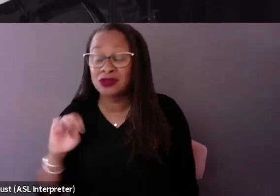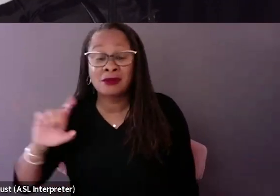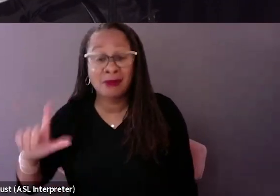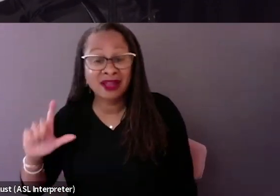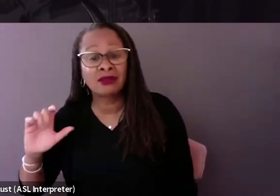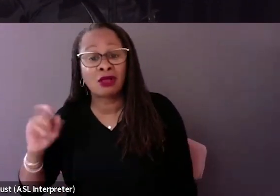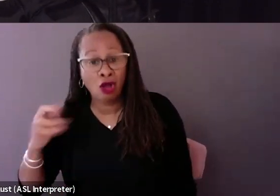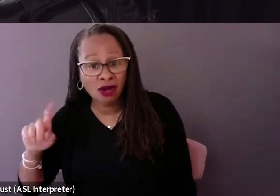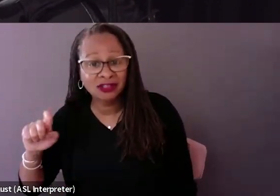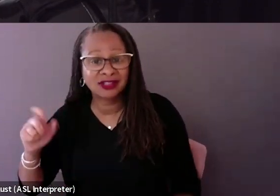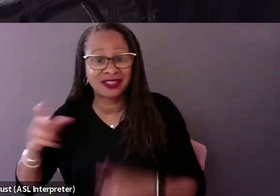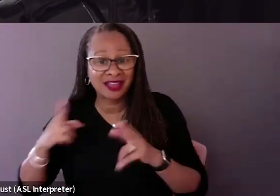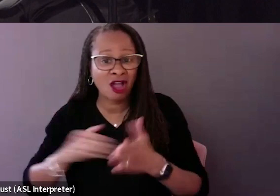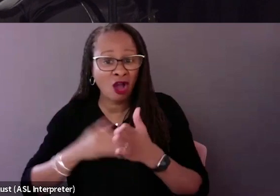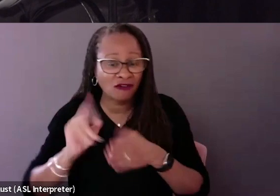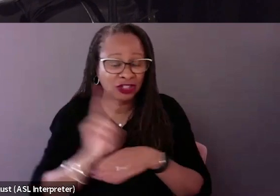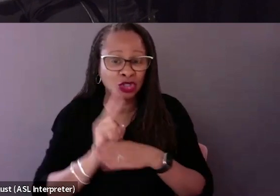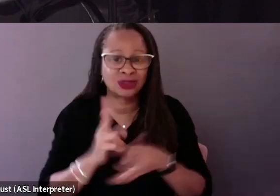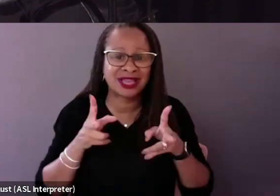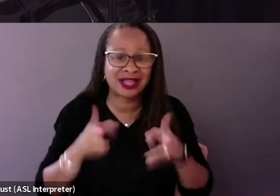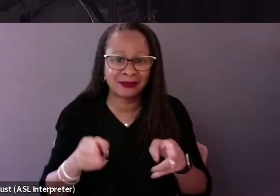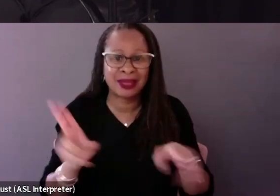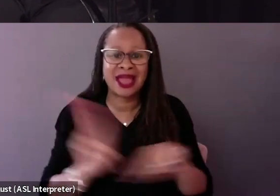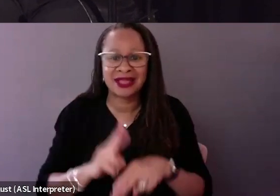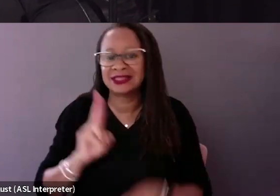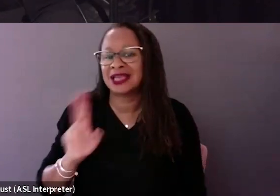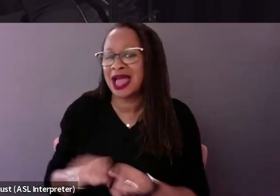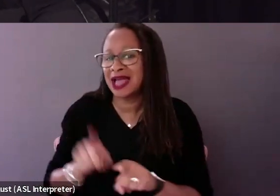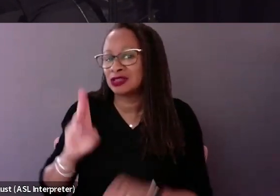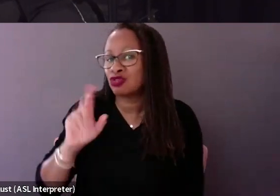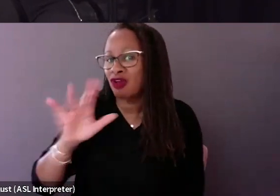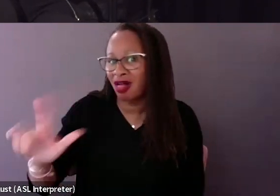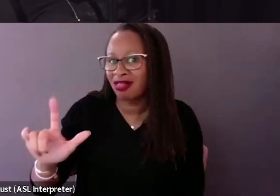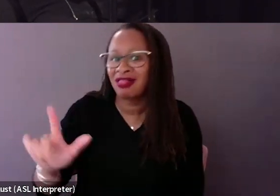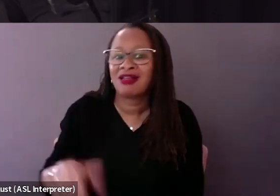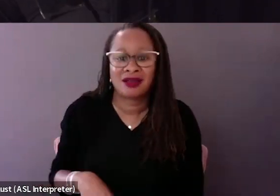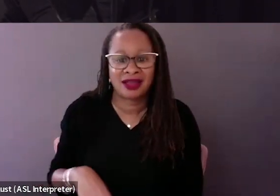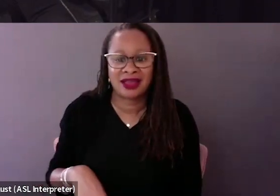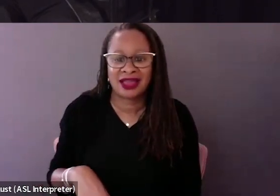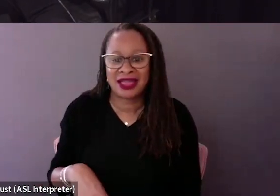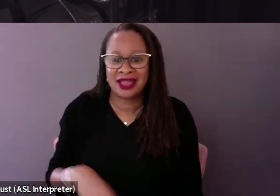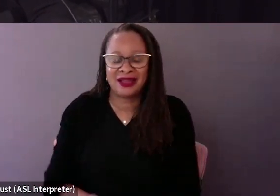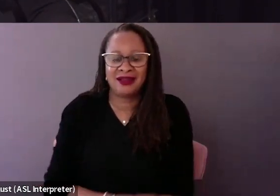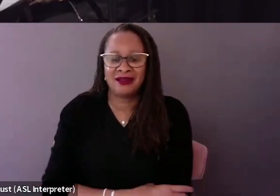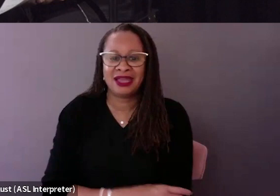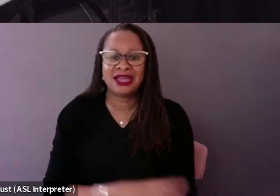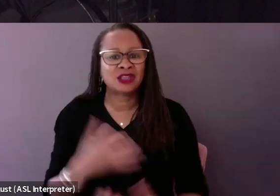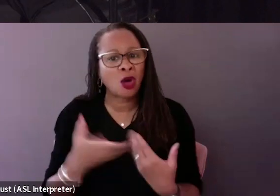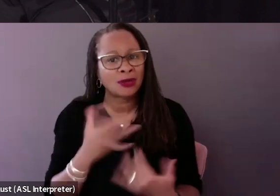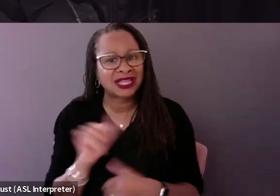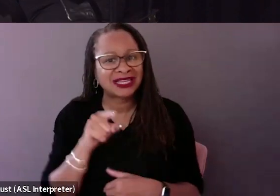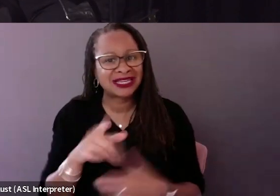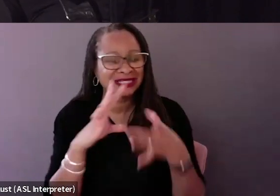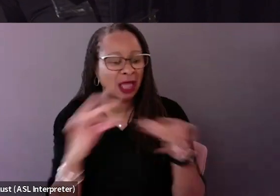are often using clips as B-roll, because they're like this guy commenting almost on